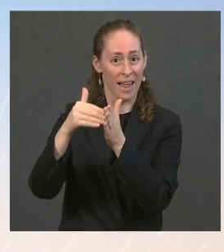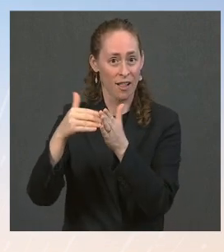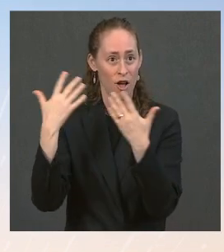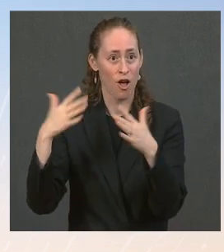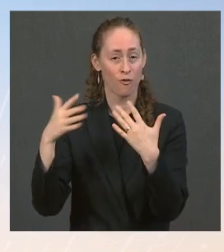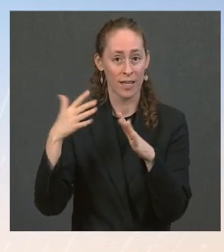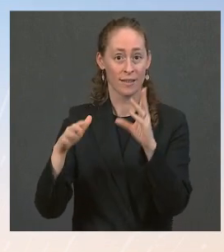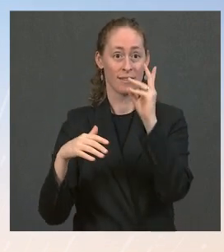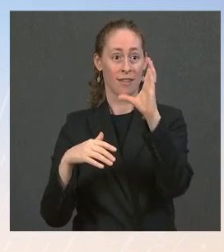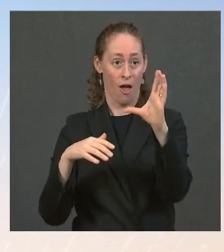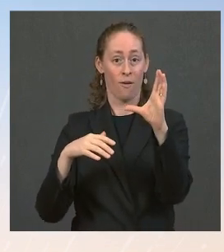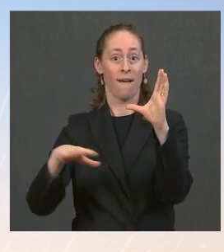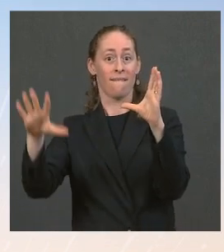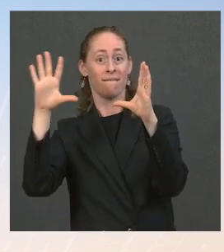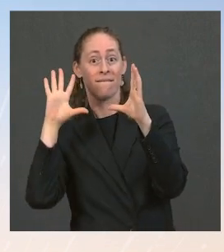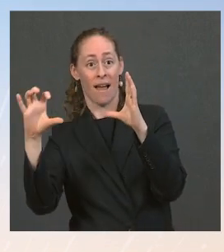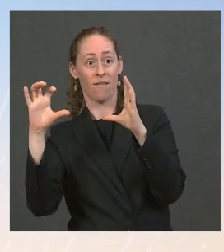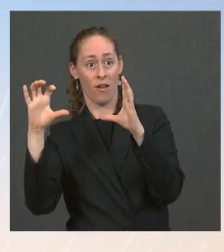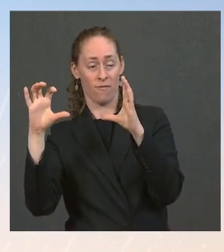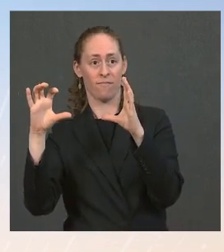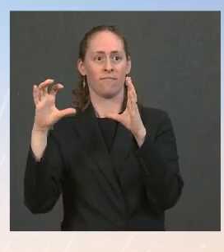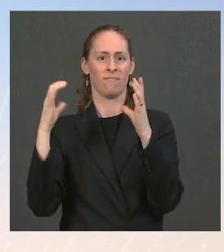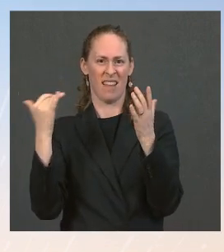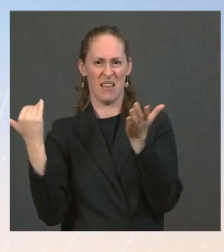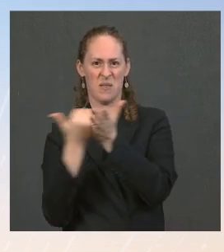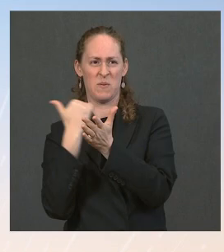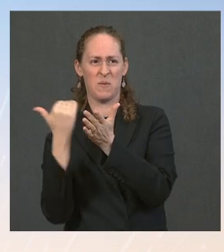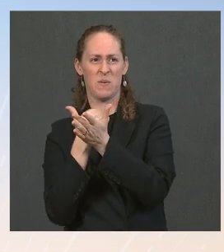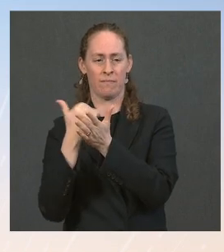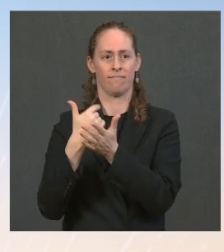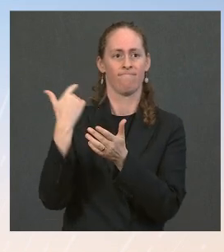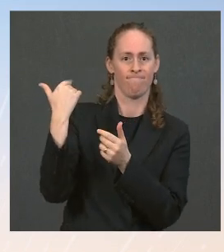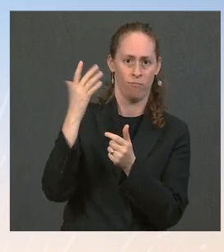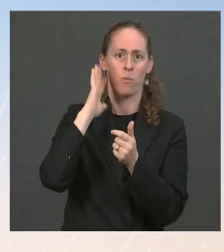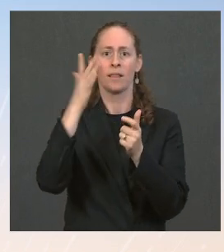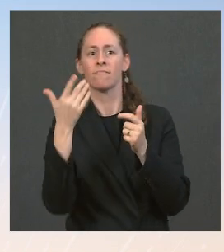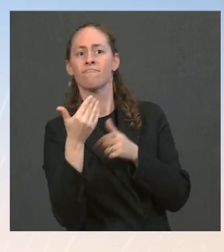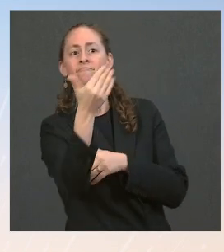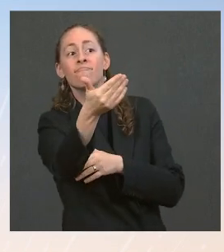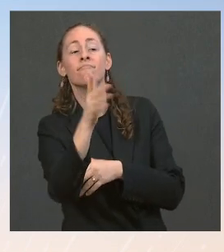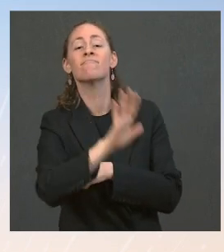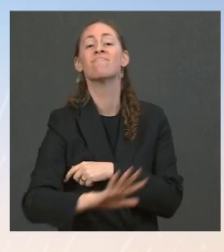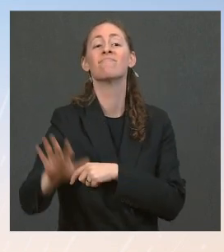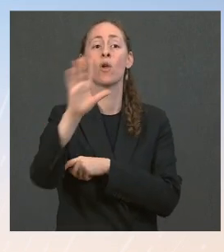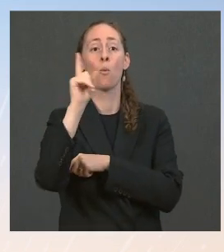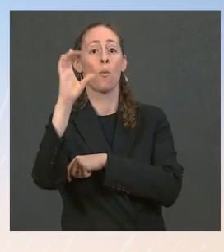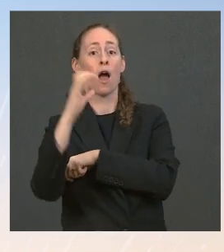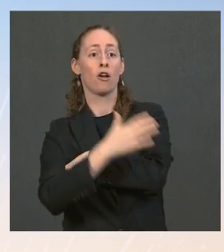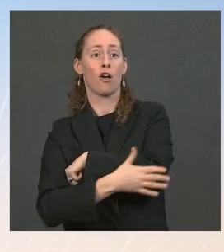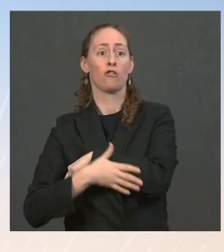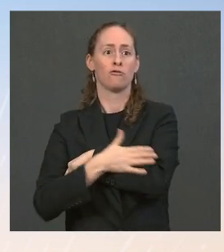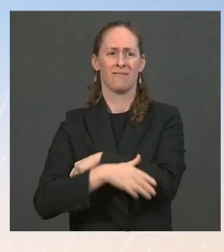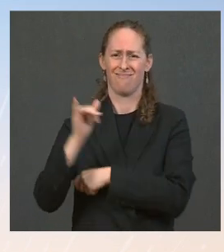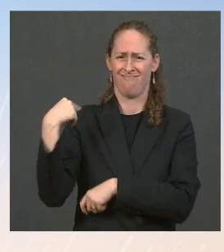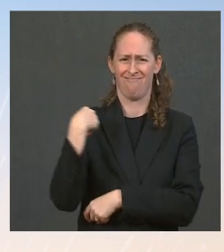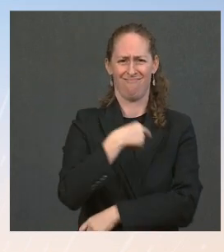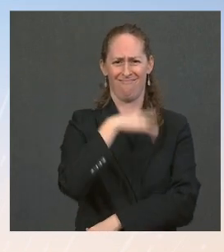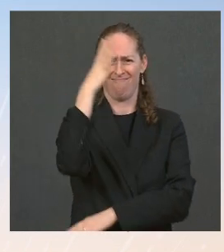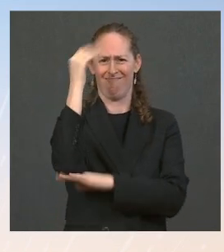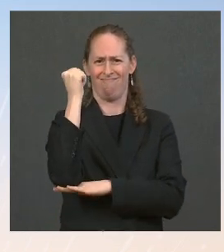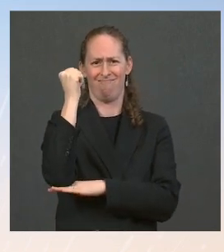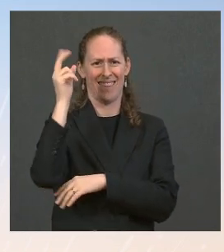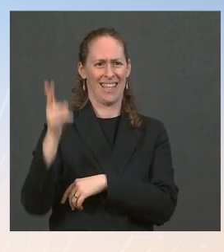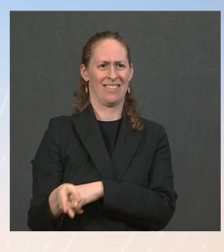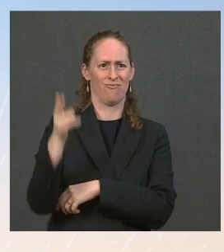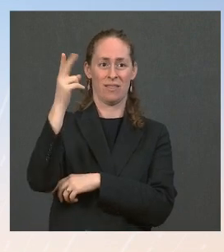Pfizer doses that we purchased earlier this summer to donate to 100 countries in need, the largest donation of COVID-19 vaccines by a single